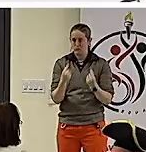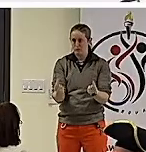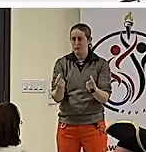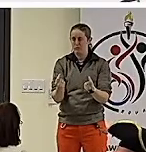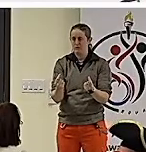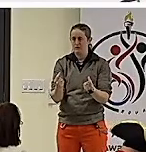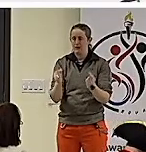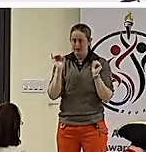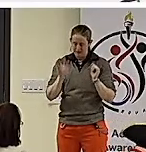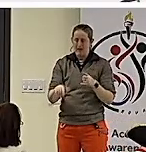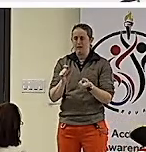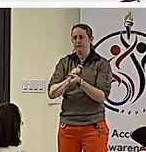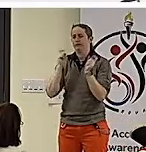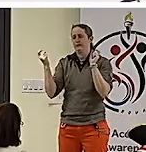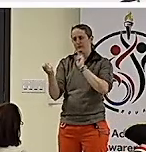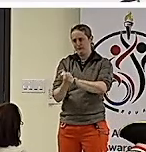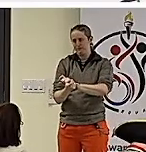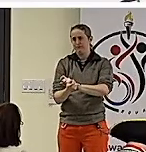positive change.